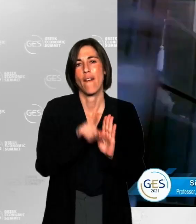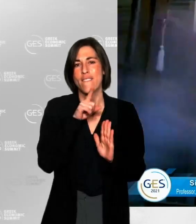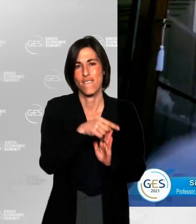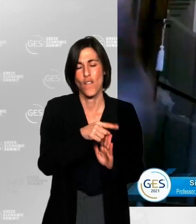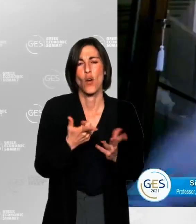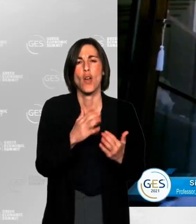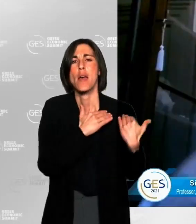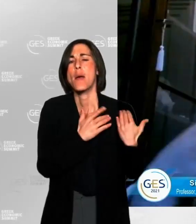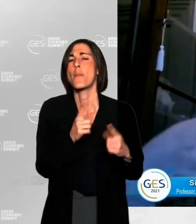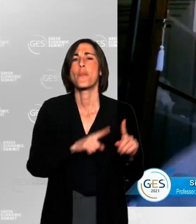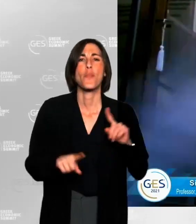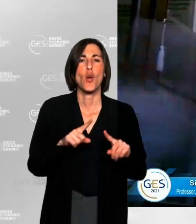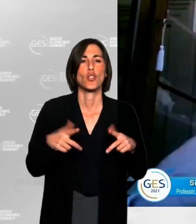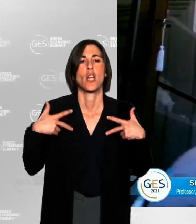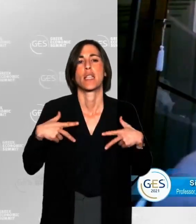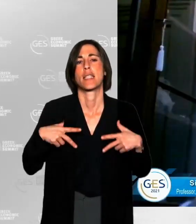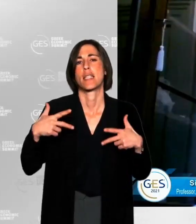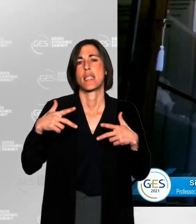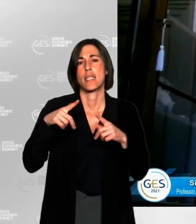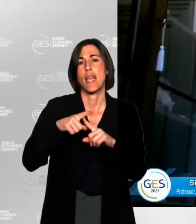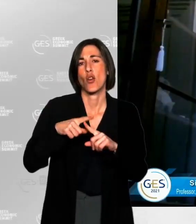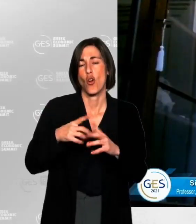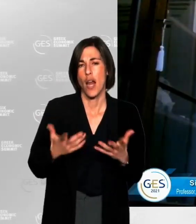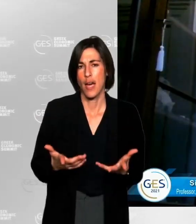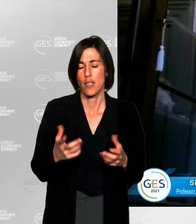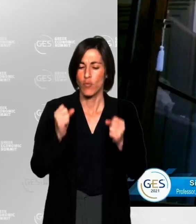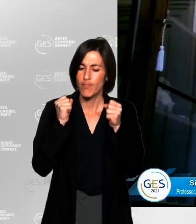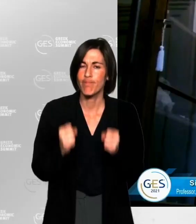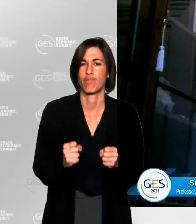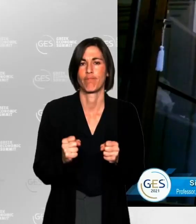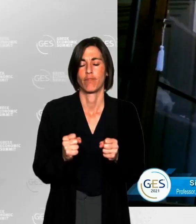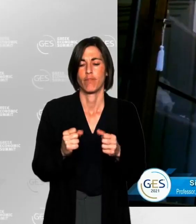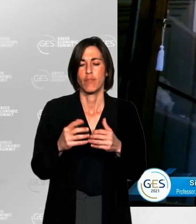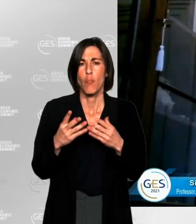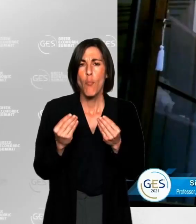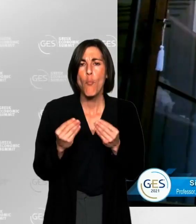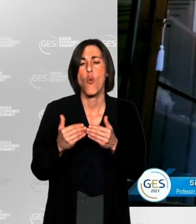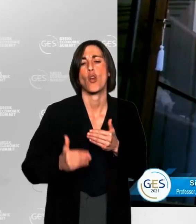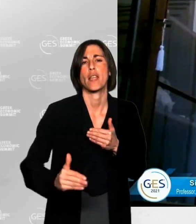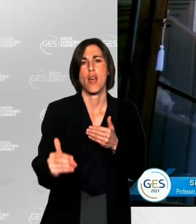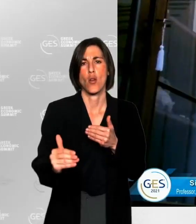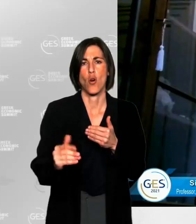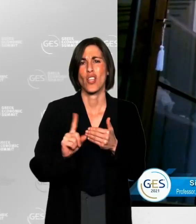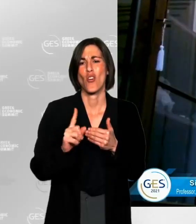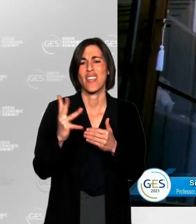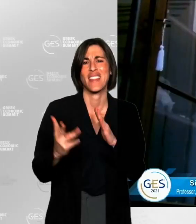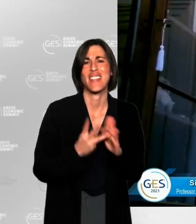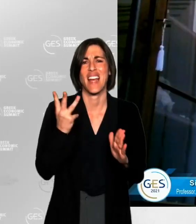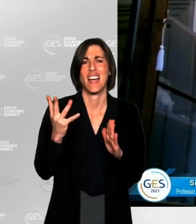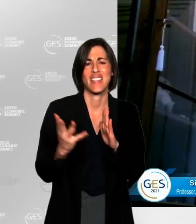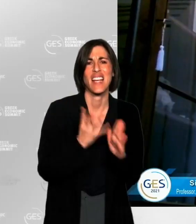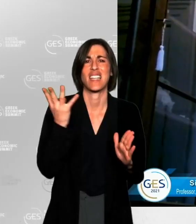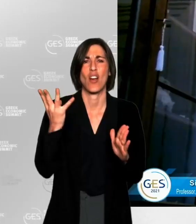follow politicians in and out, as we have in our democracy, 4 or 5 years maximum.